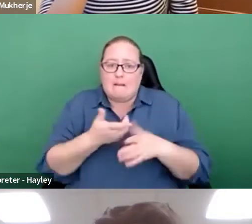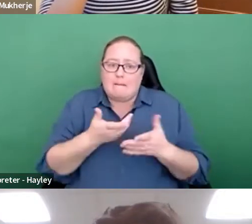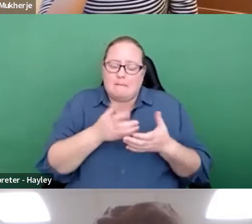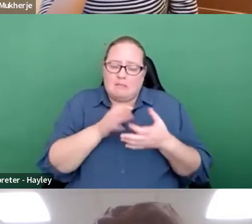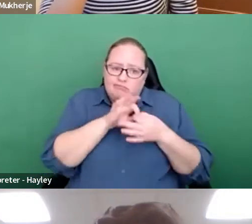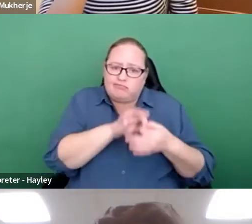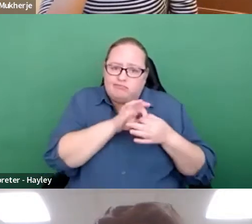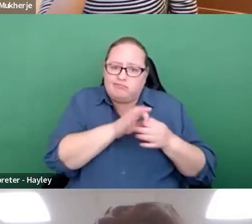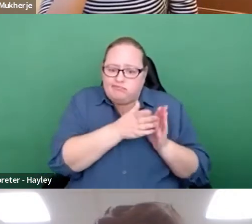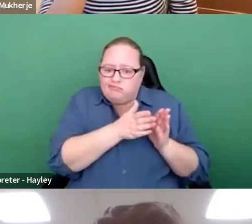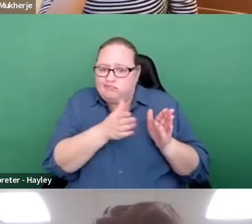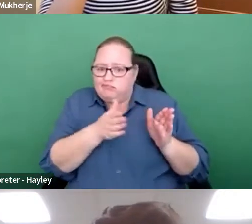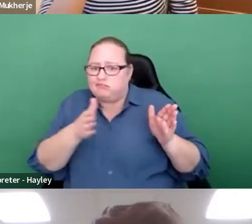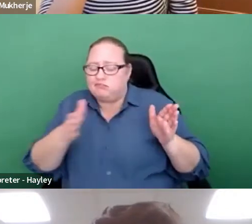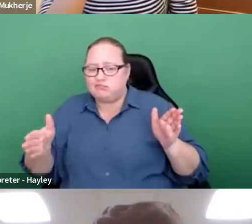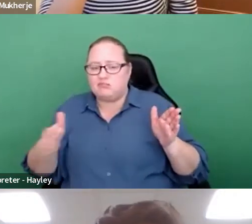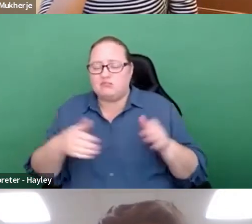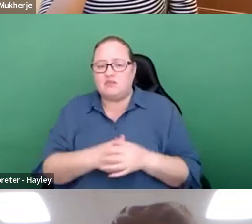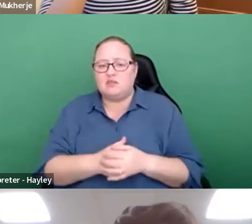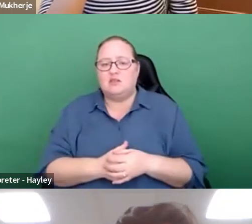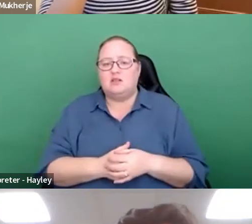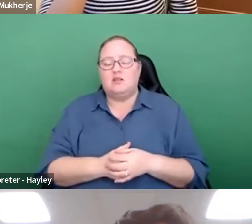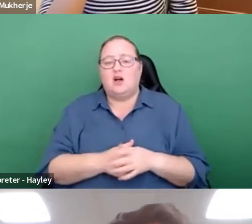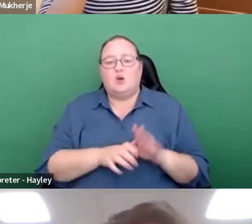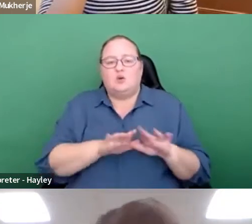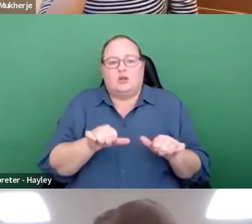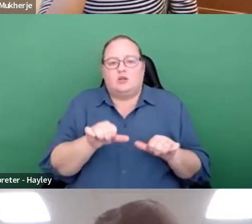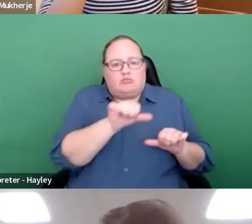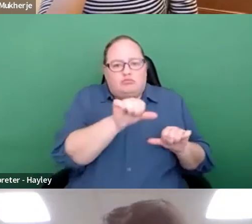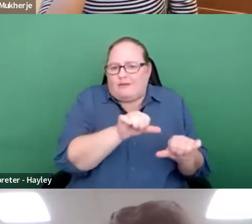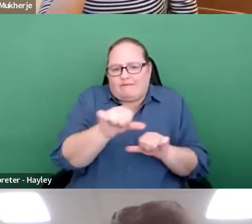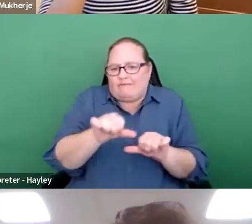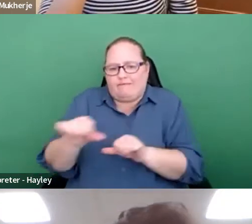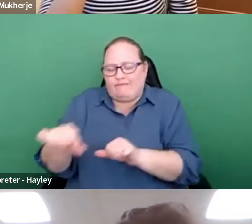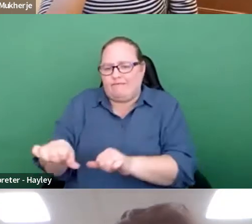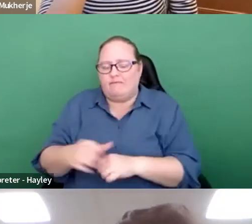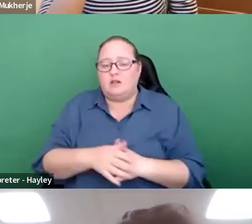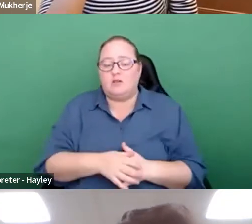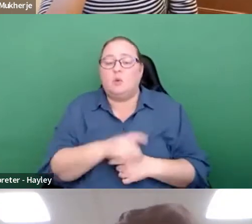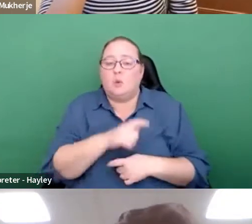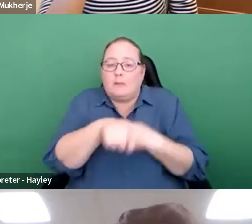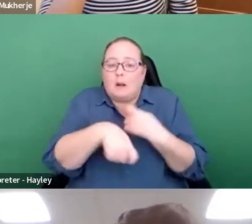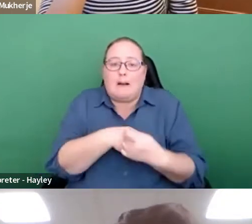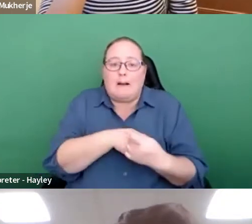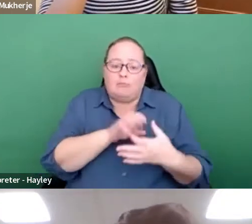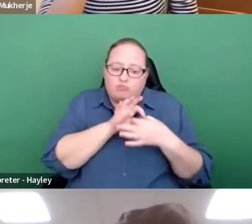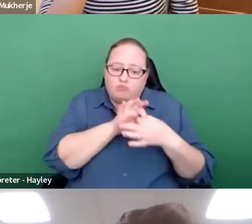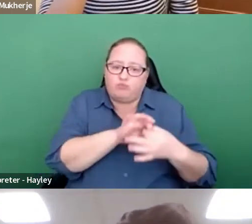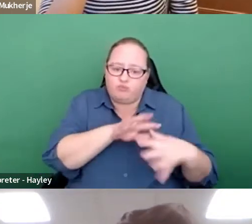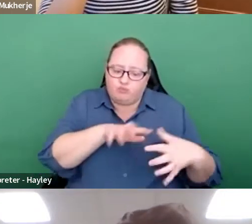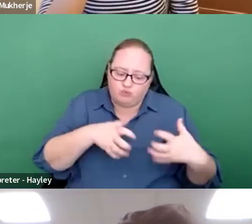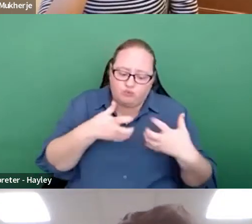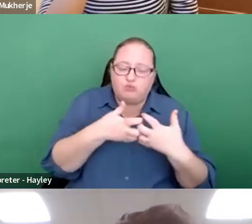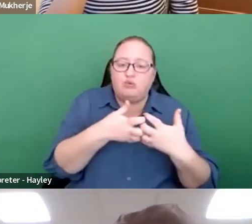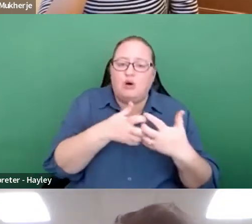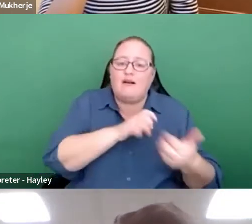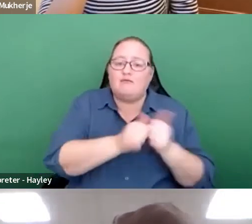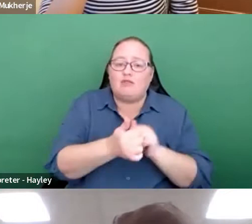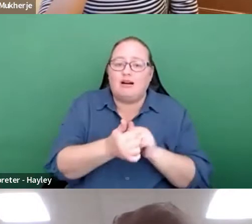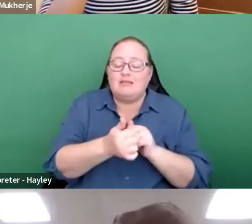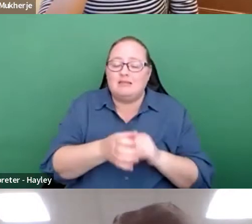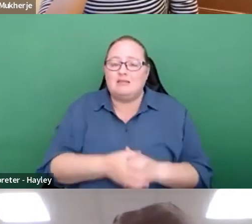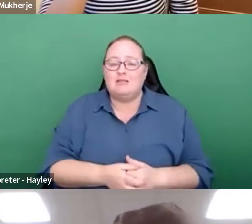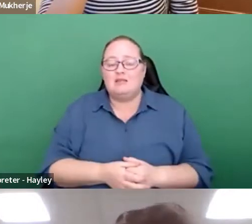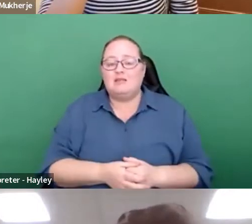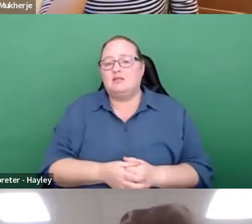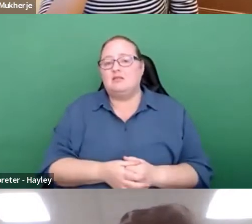time on top of that, rather than just in brief intervals, is exactly that. You're becoming friends. And that is what happened both with the people